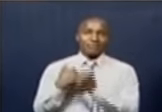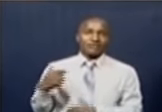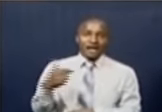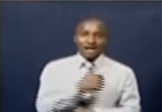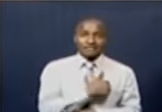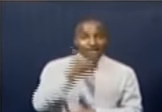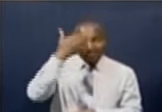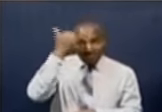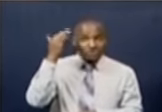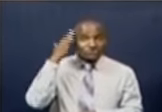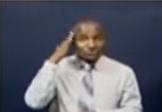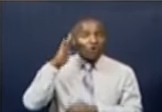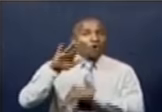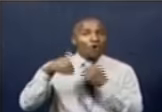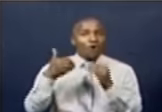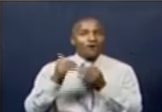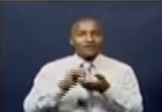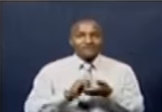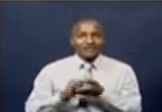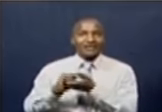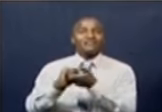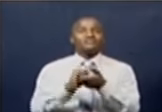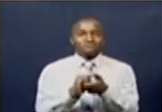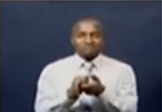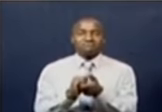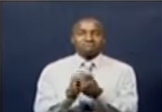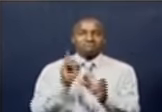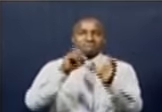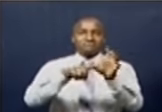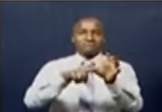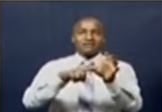know, every federation is affiliated to international